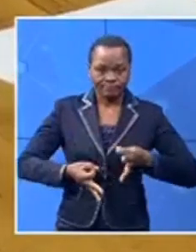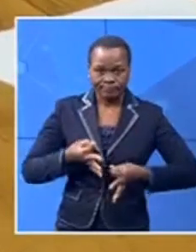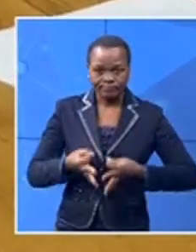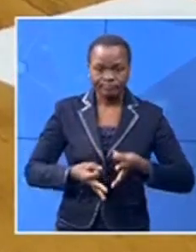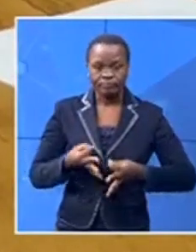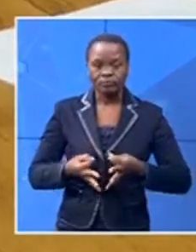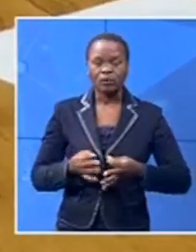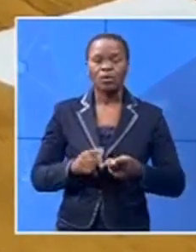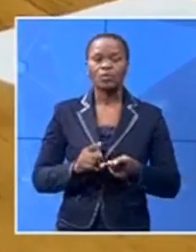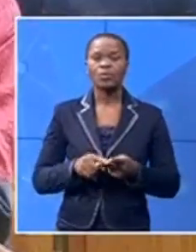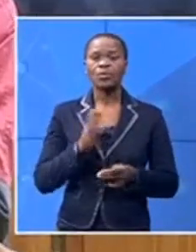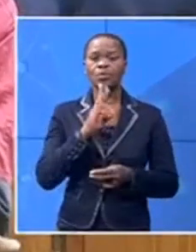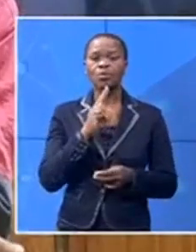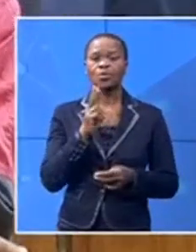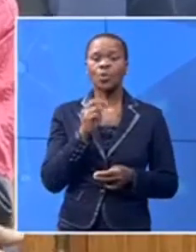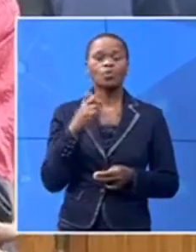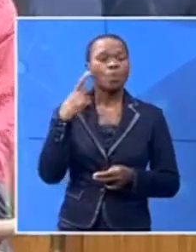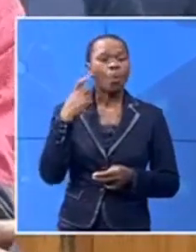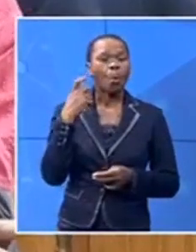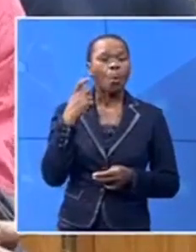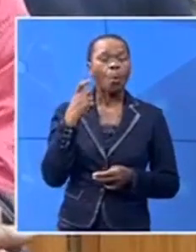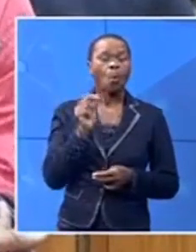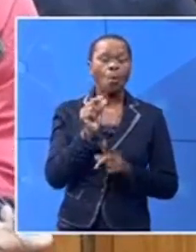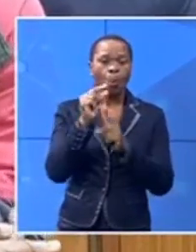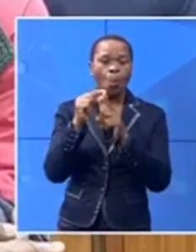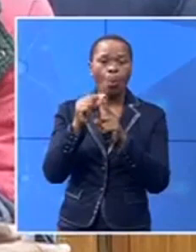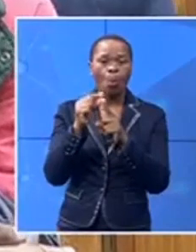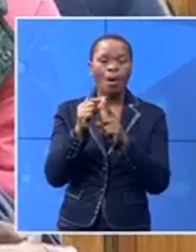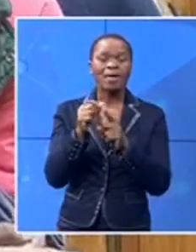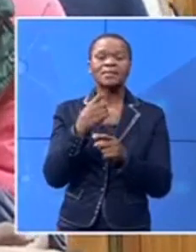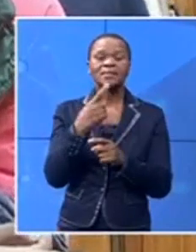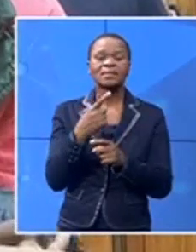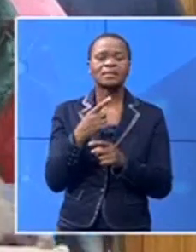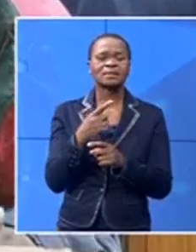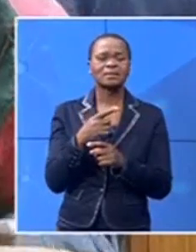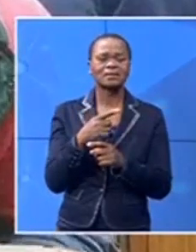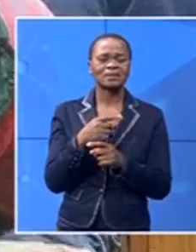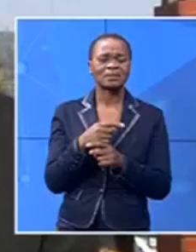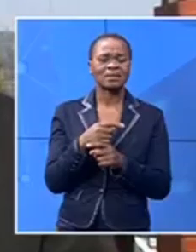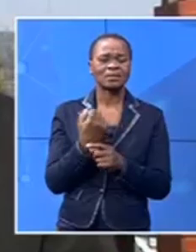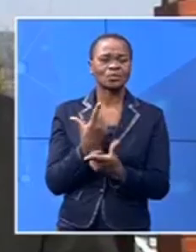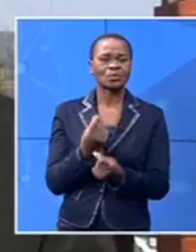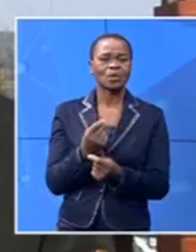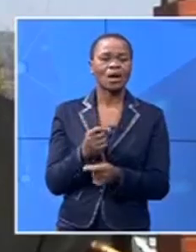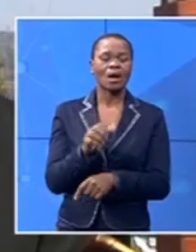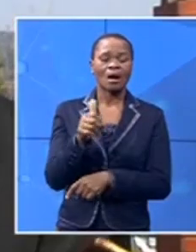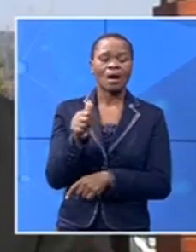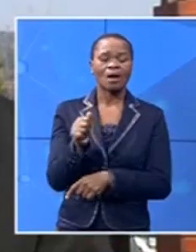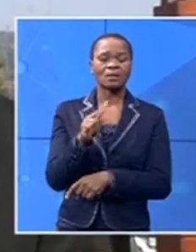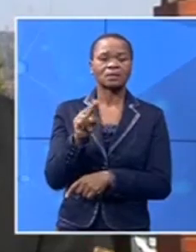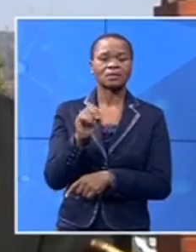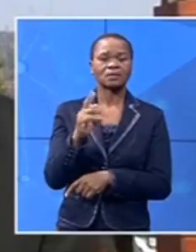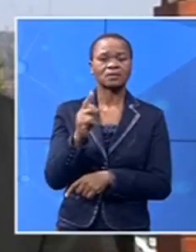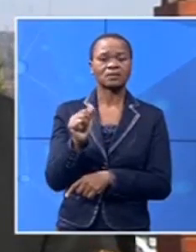ngendlela asebenzise ngalo igama lesiZulu elithi azikhale. We have had a translator of